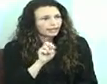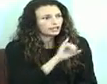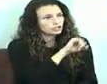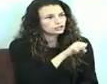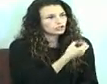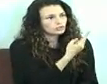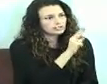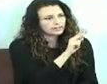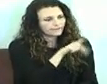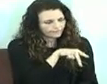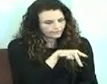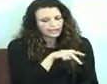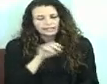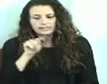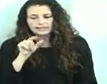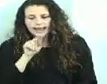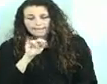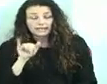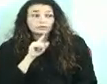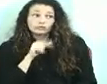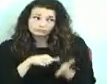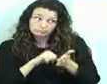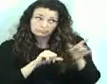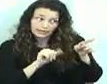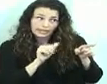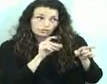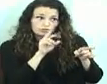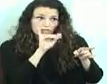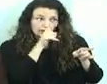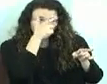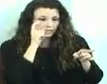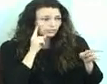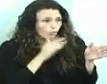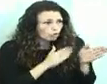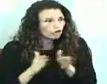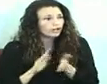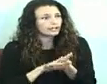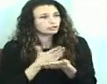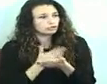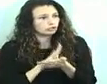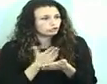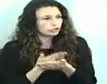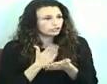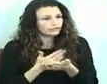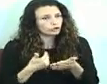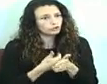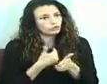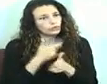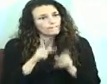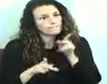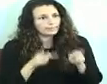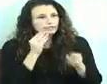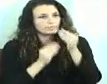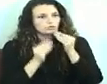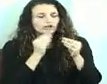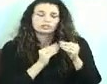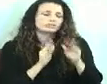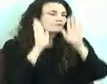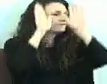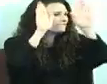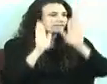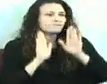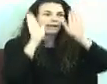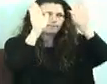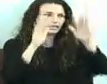Tammy, and especially Adrian for organizing, cooking, and making our newcomers brunch a fabulous